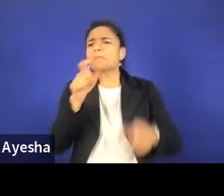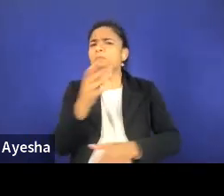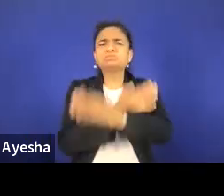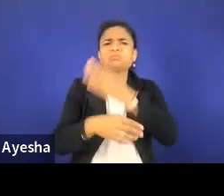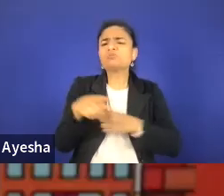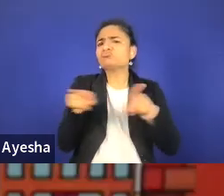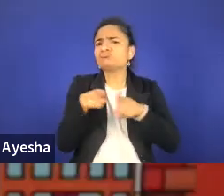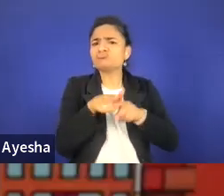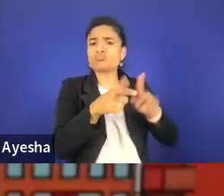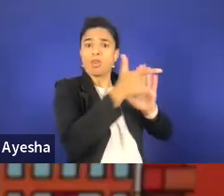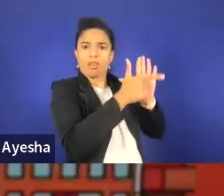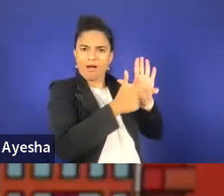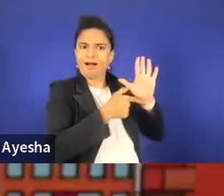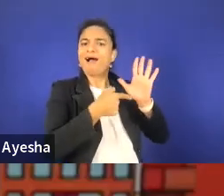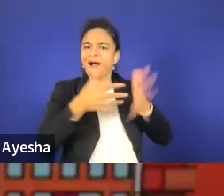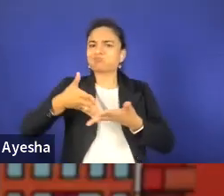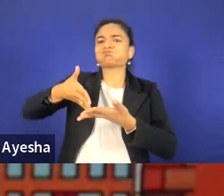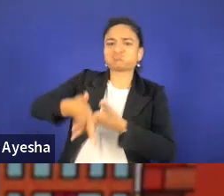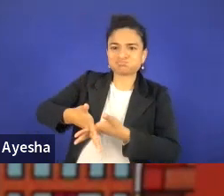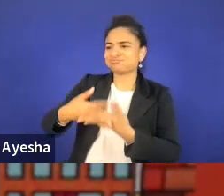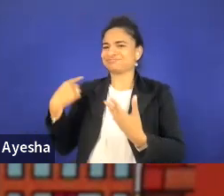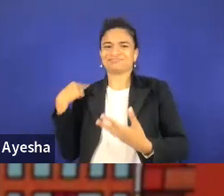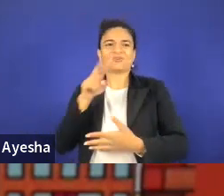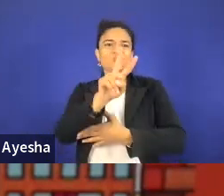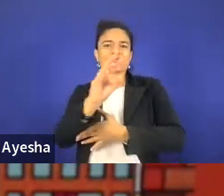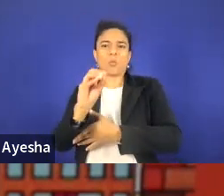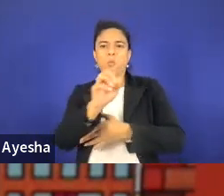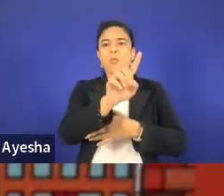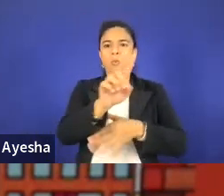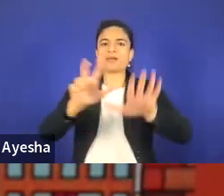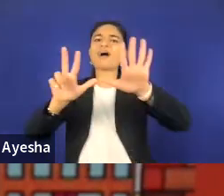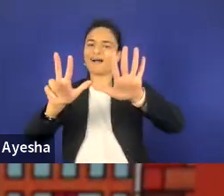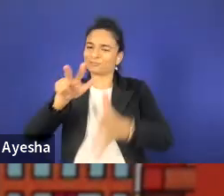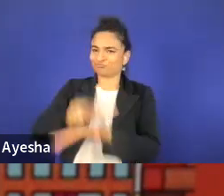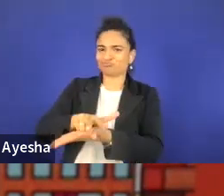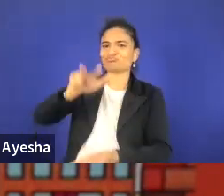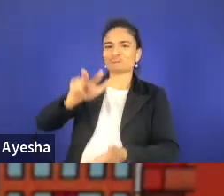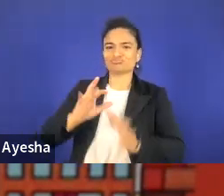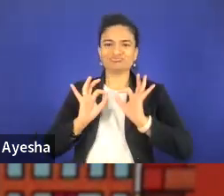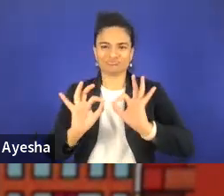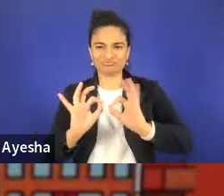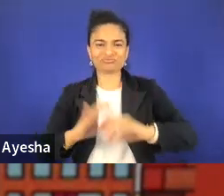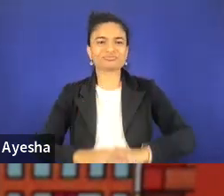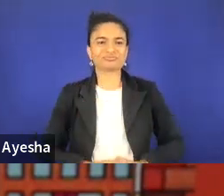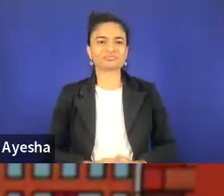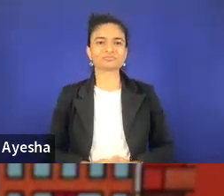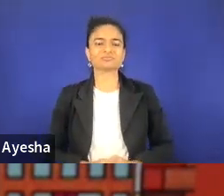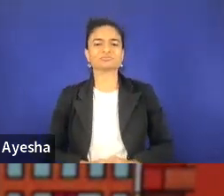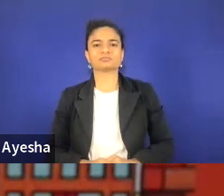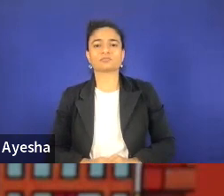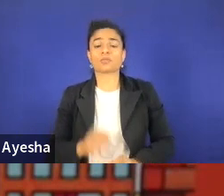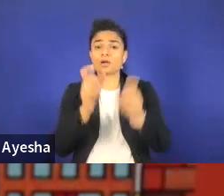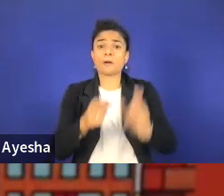2018. It was also during this period that OPDs advocated extensively for the support to